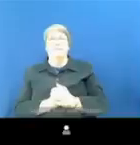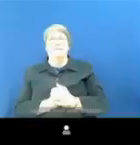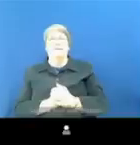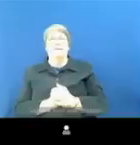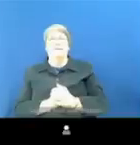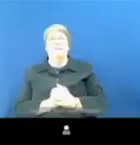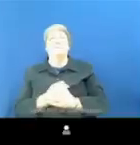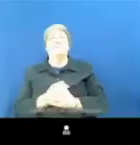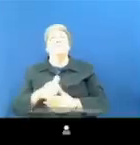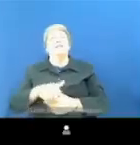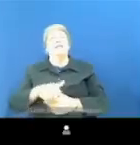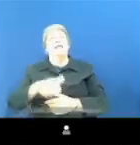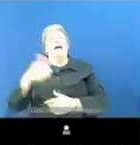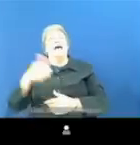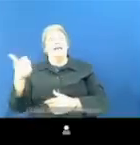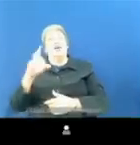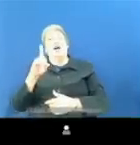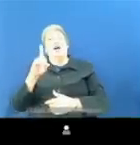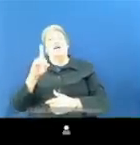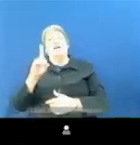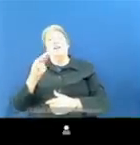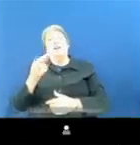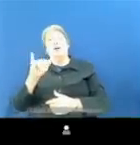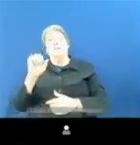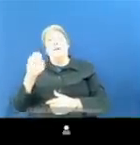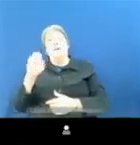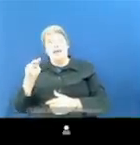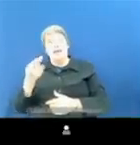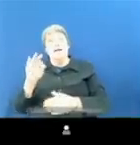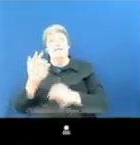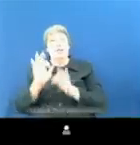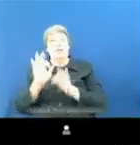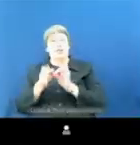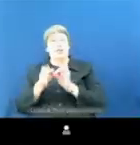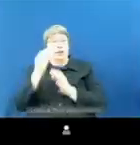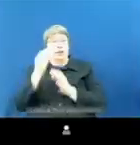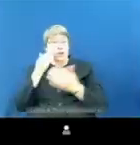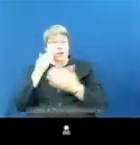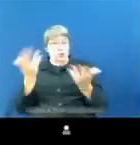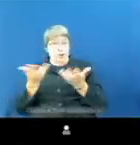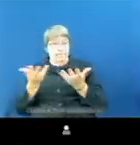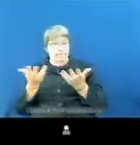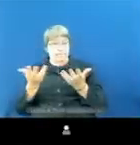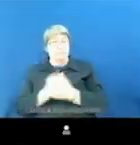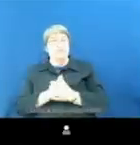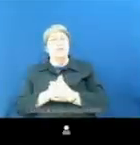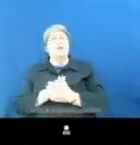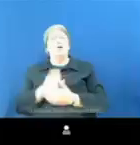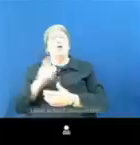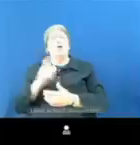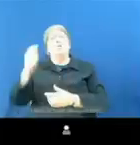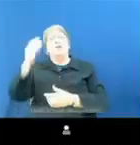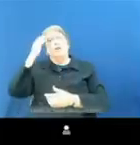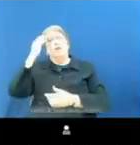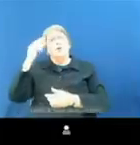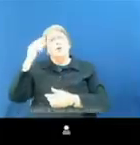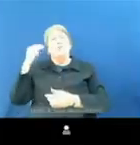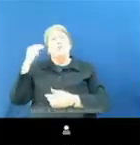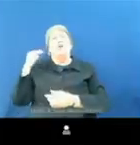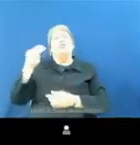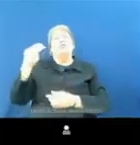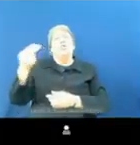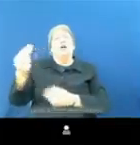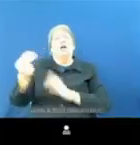Another of the domains is interpreting knowledge. It's important to know the historical legal basis for court interpreting in your